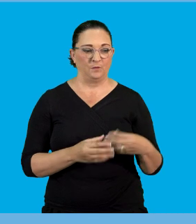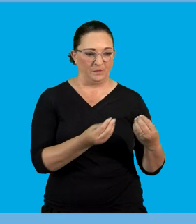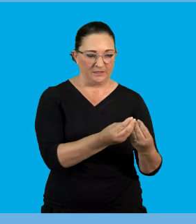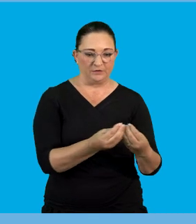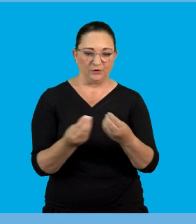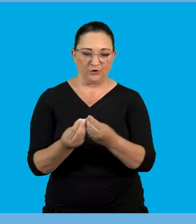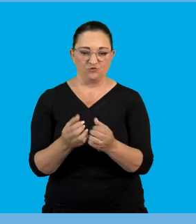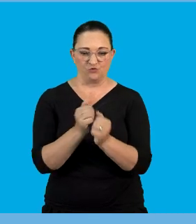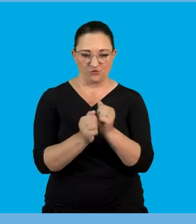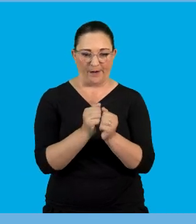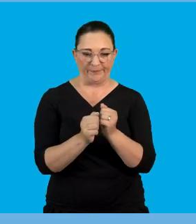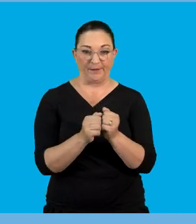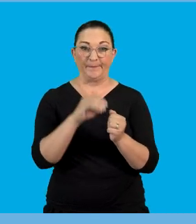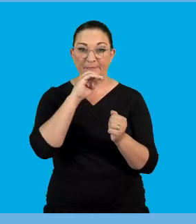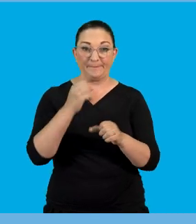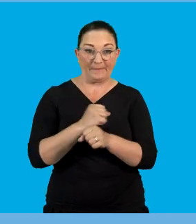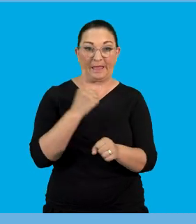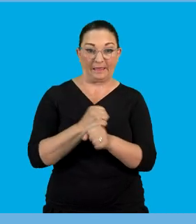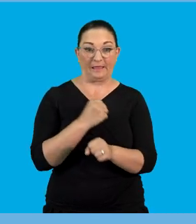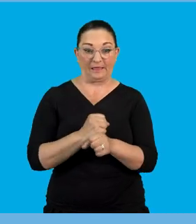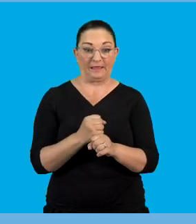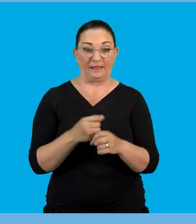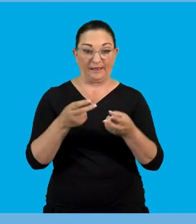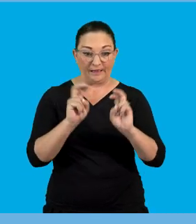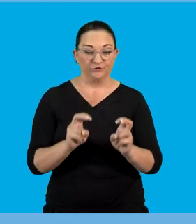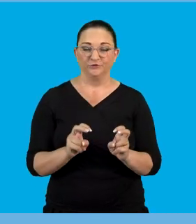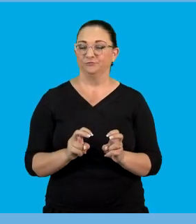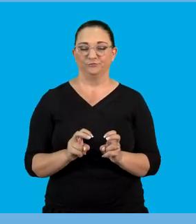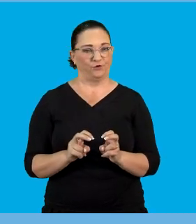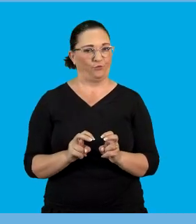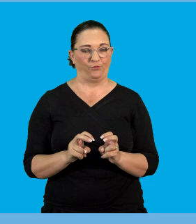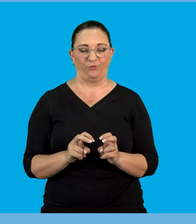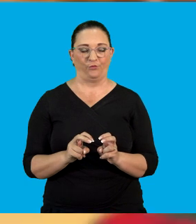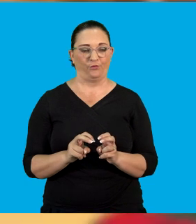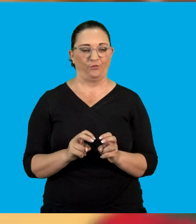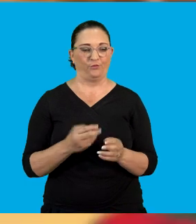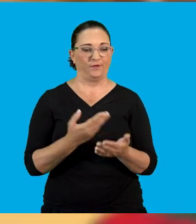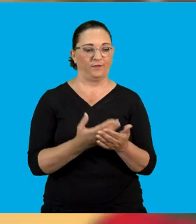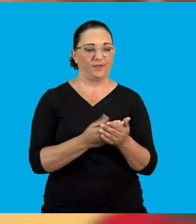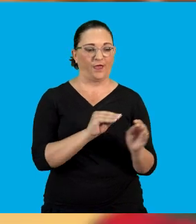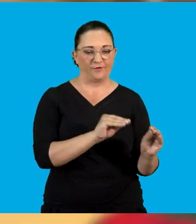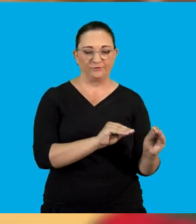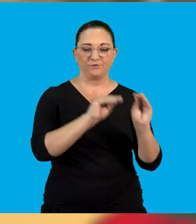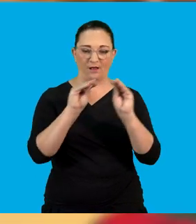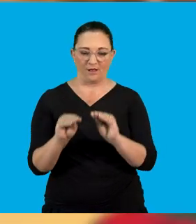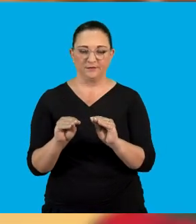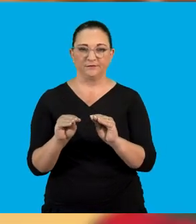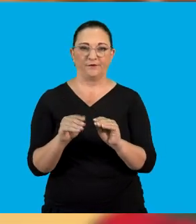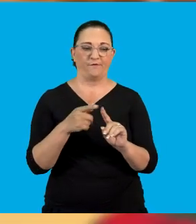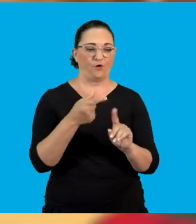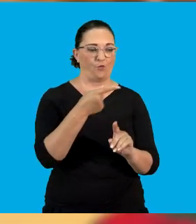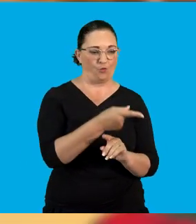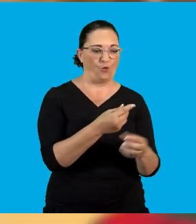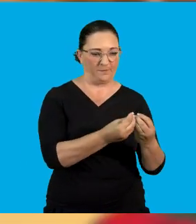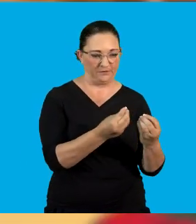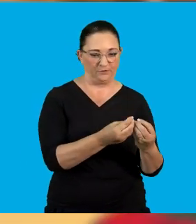two materials together, we are not creating electric charges. All that we are doing is we are just simply transferring electrons from